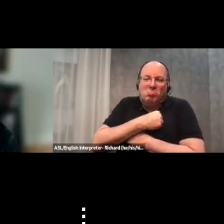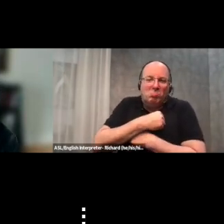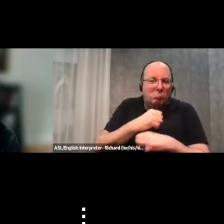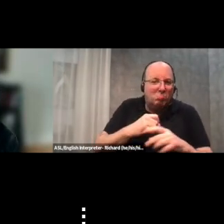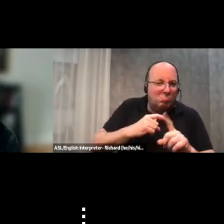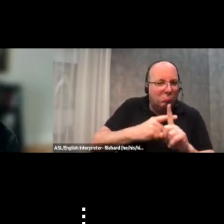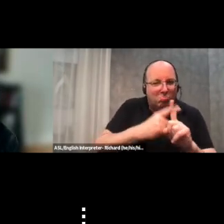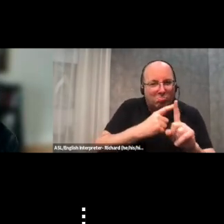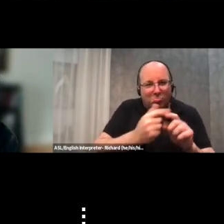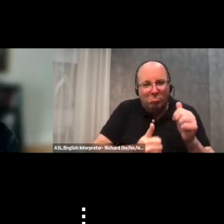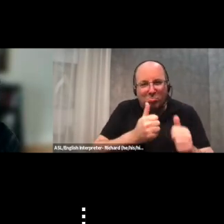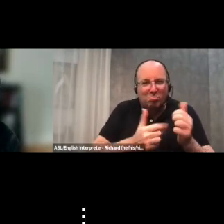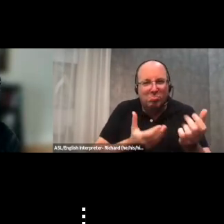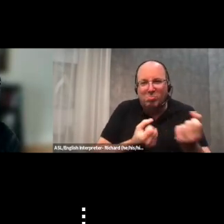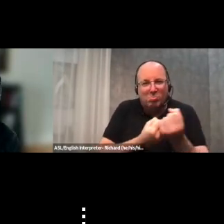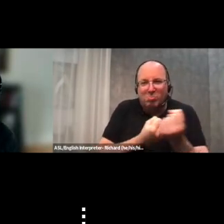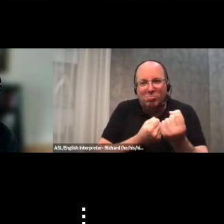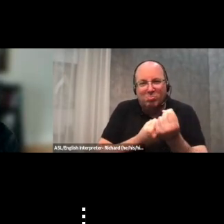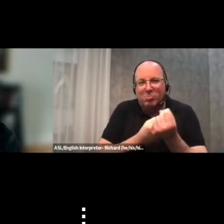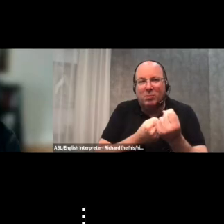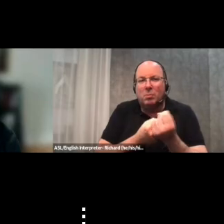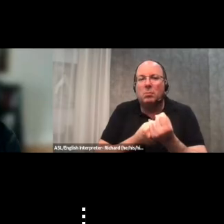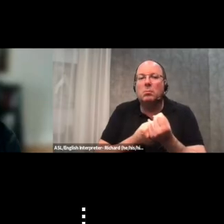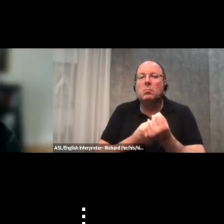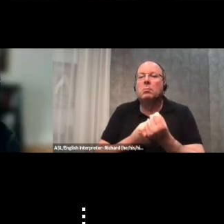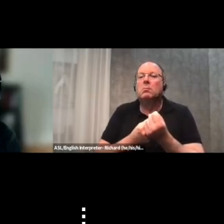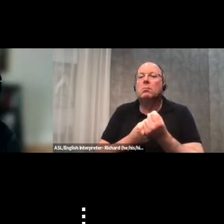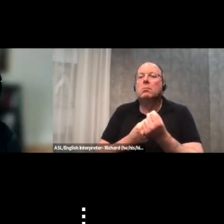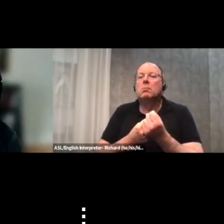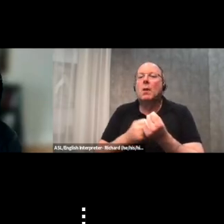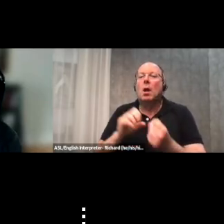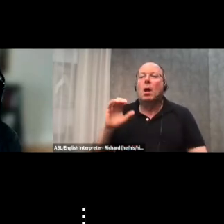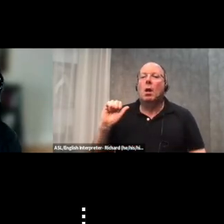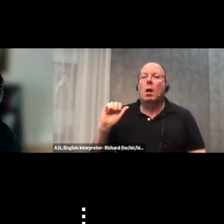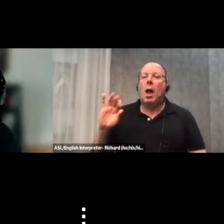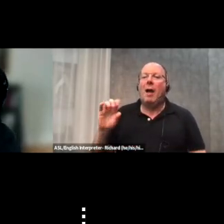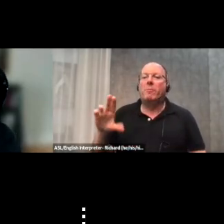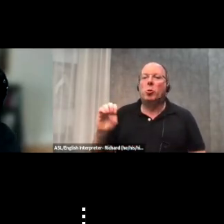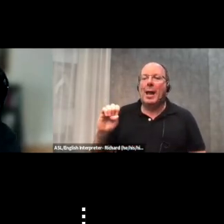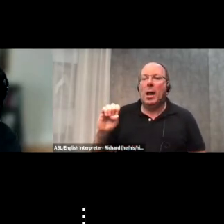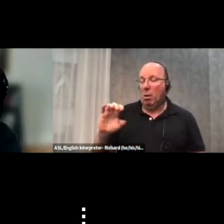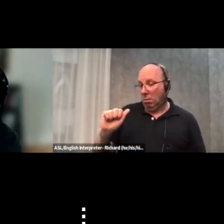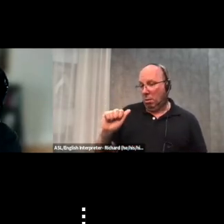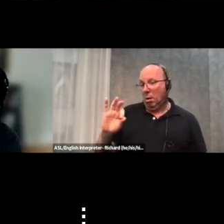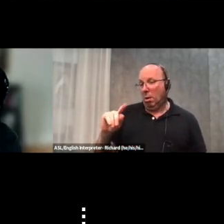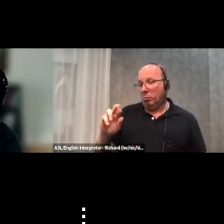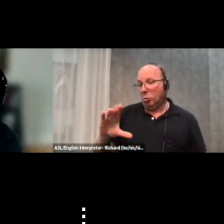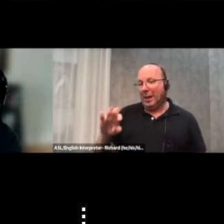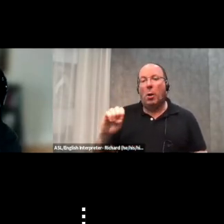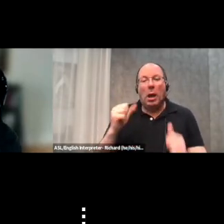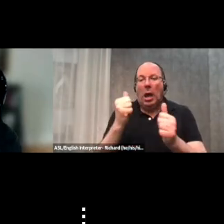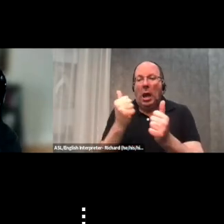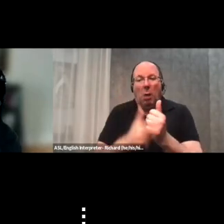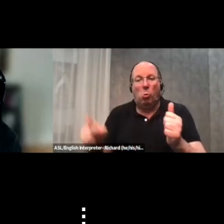reassurance. I mean, everybody's aftercare is different. And this is also something we want to discuss